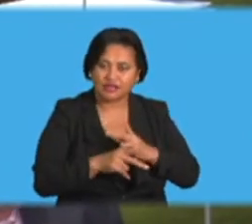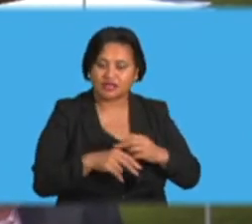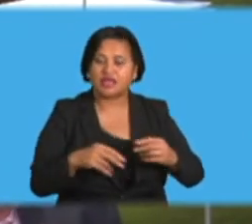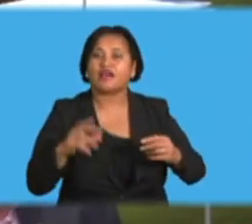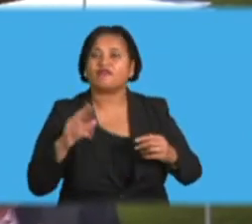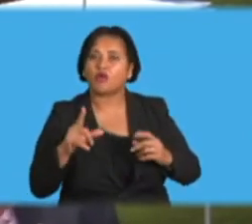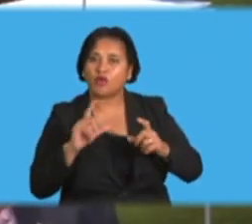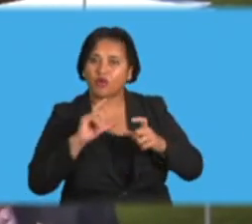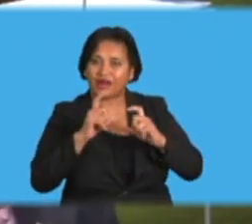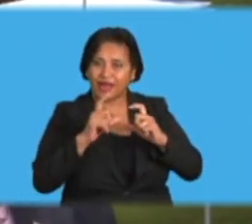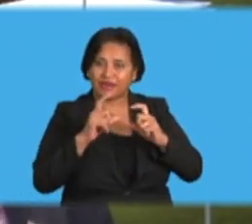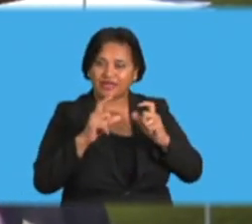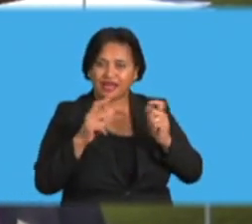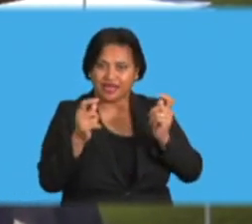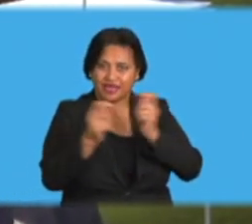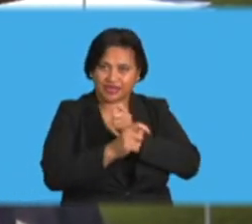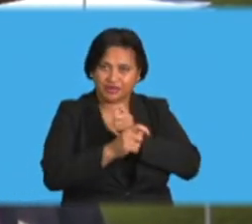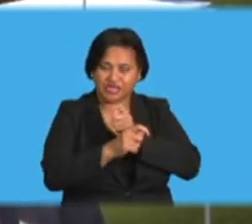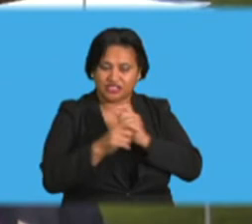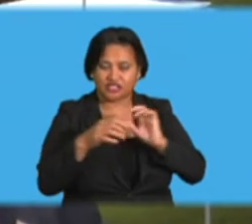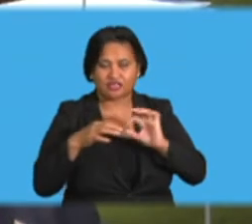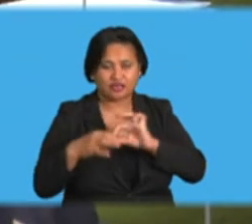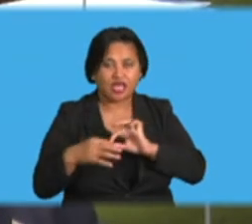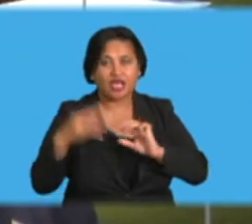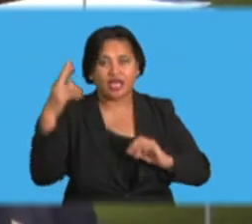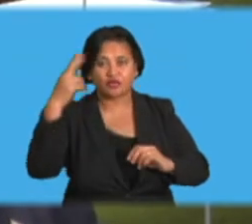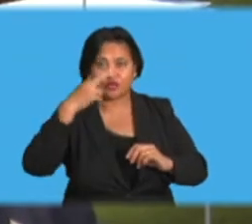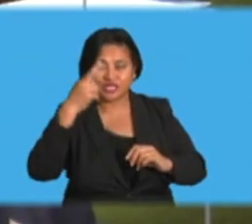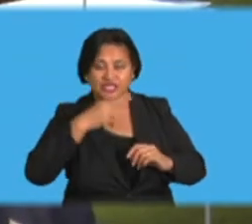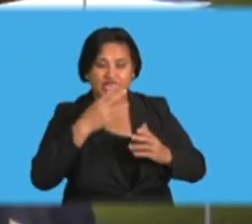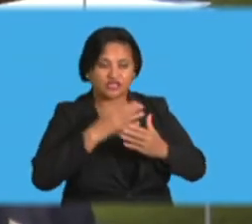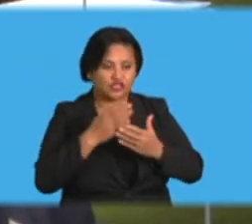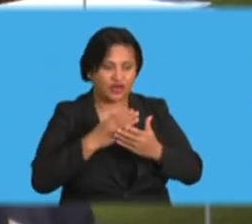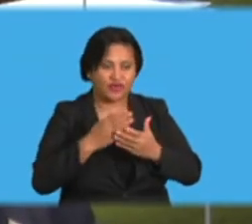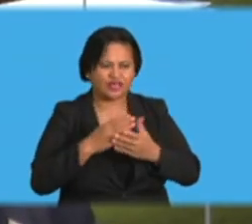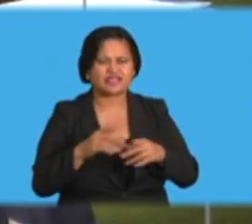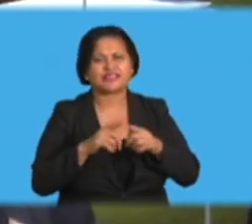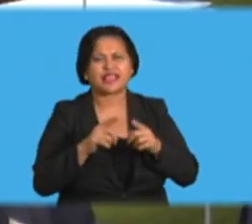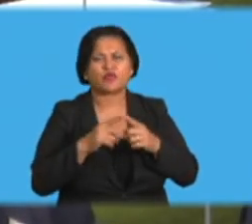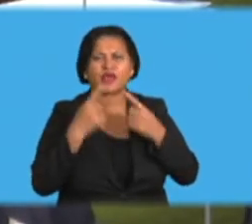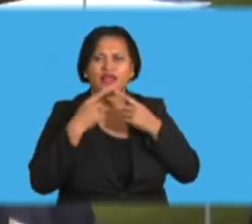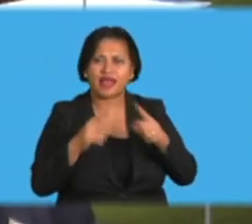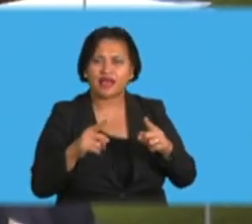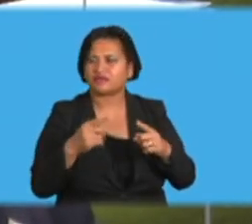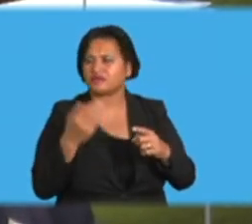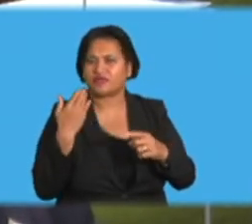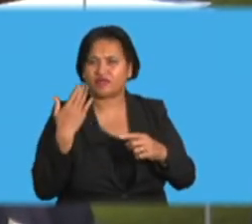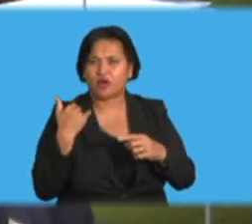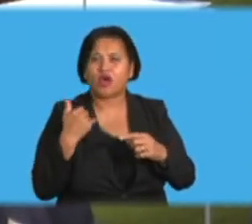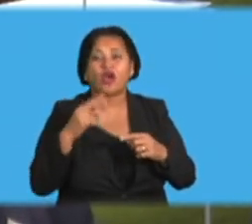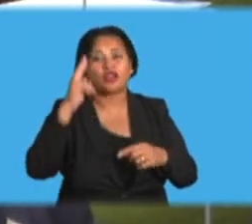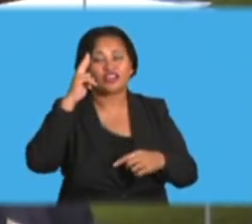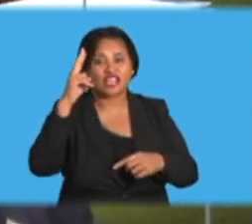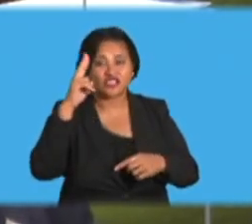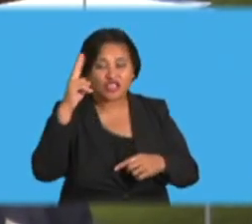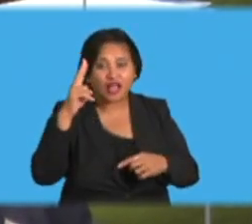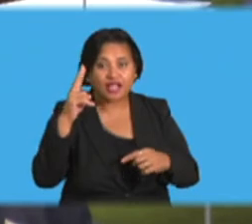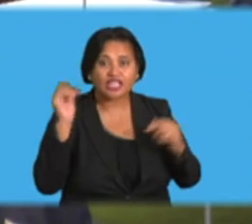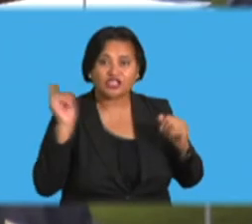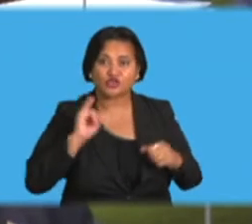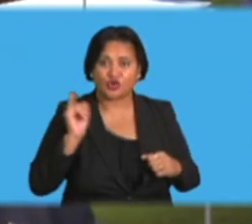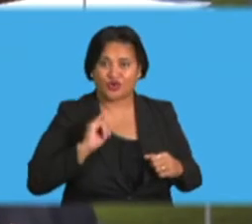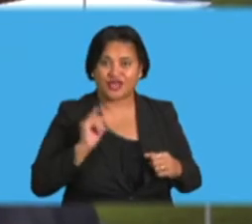adaptation, risk sharing, and also, Madam Speaker, as announced earlier on too, we're looking at national health insurance scheme, which we're currently working